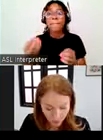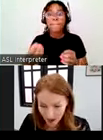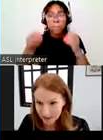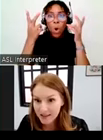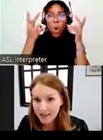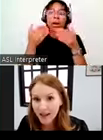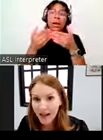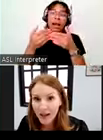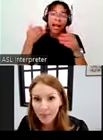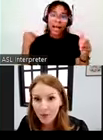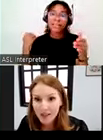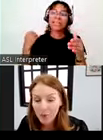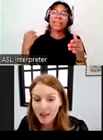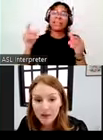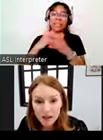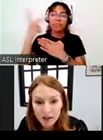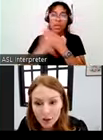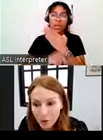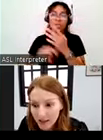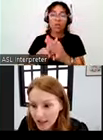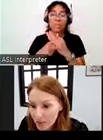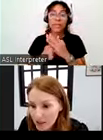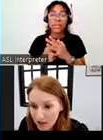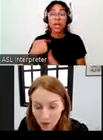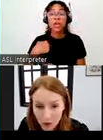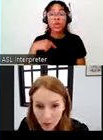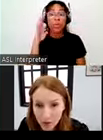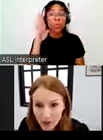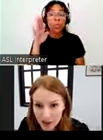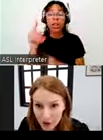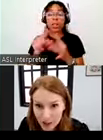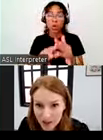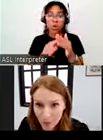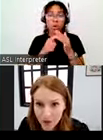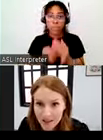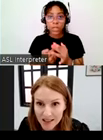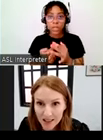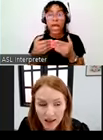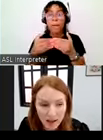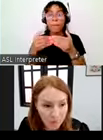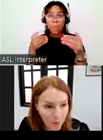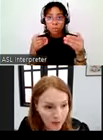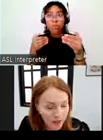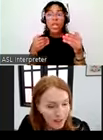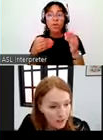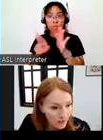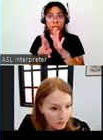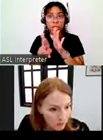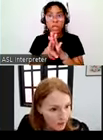registration process. I'm going to begin with two that came in through the pre-registration, and then we'll see